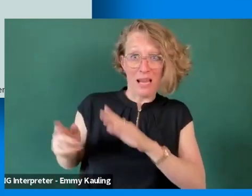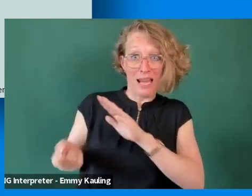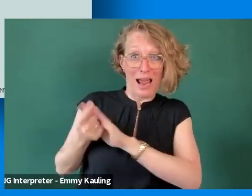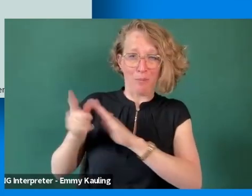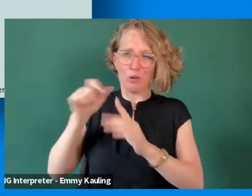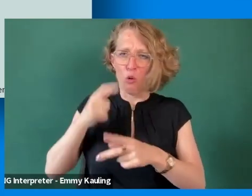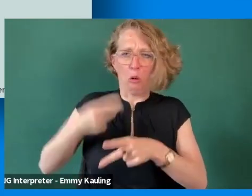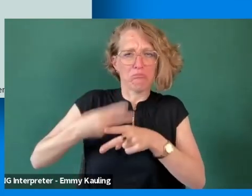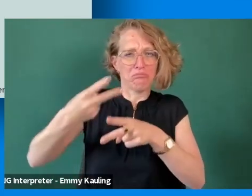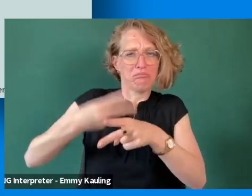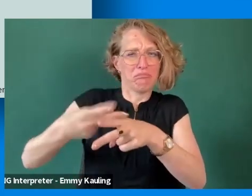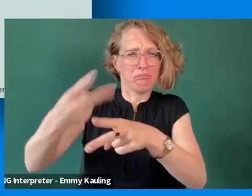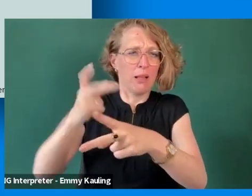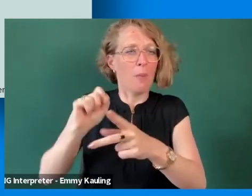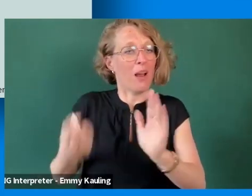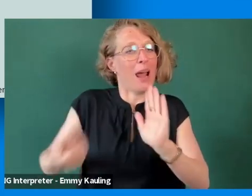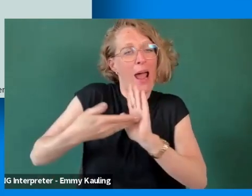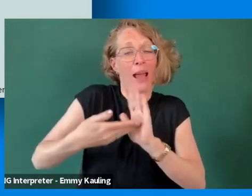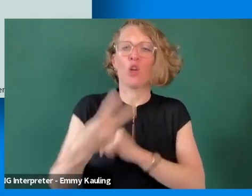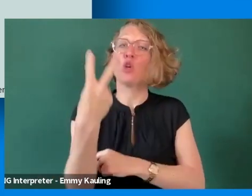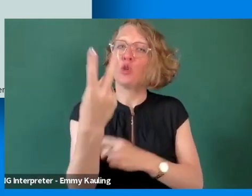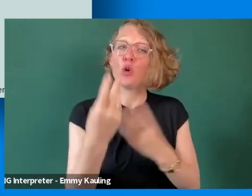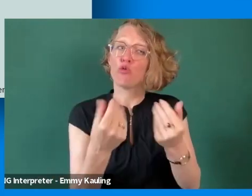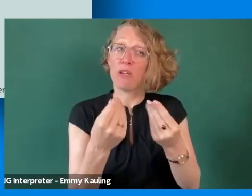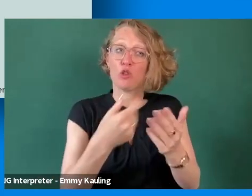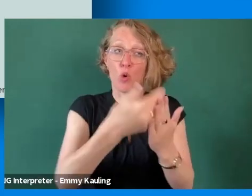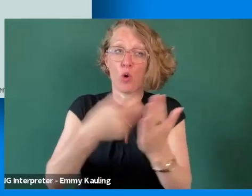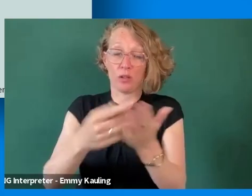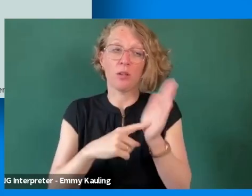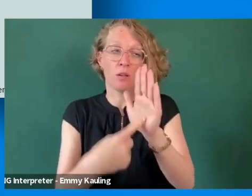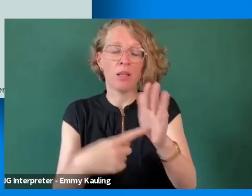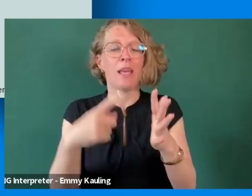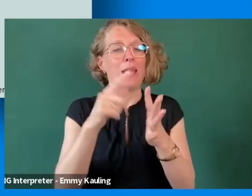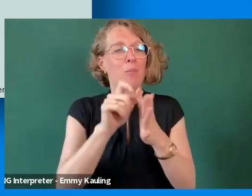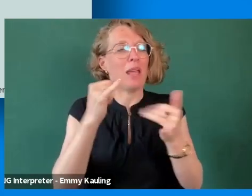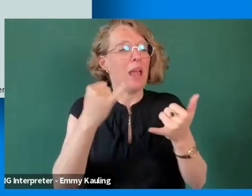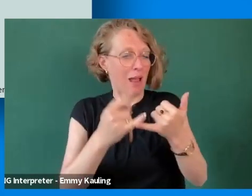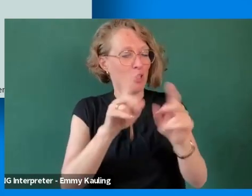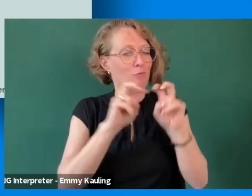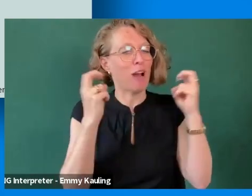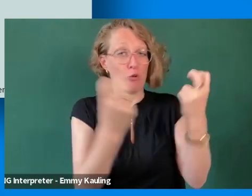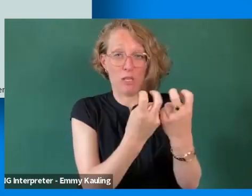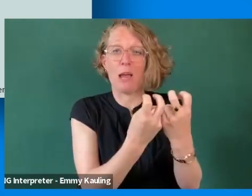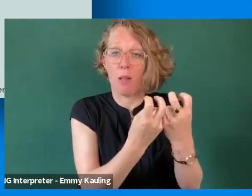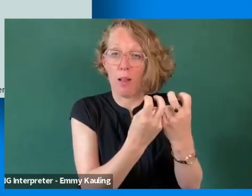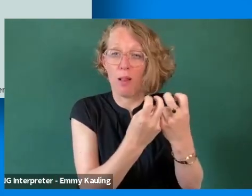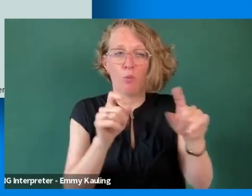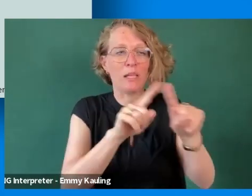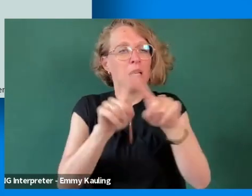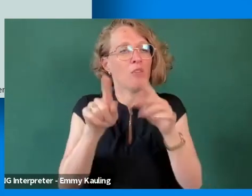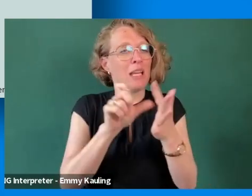it. So, two resources to mention here, of course, EPSRC's roundtables that they held, where they list different